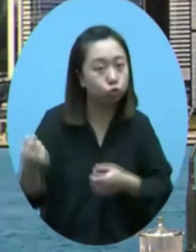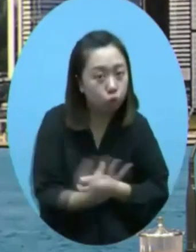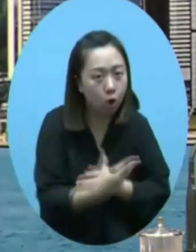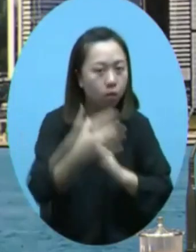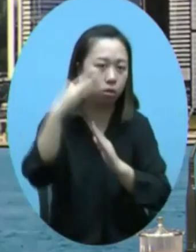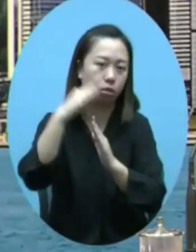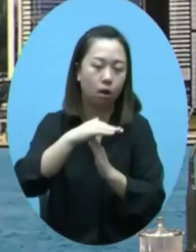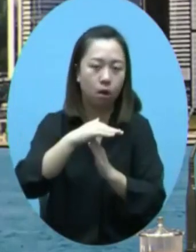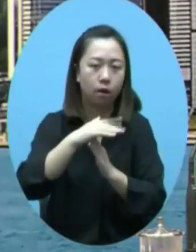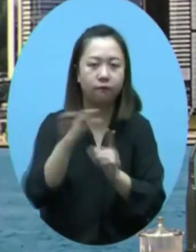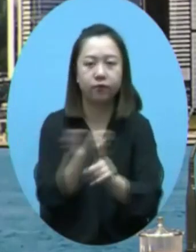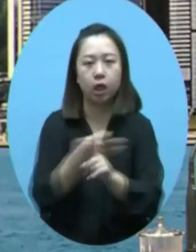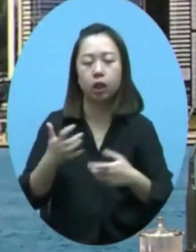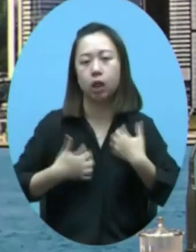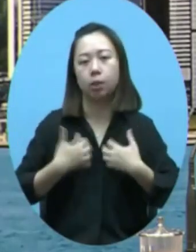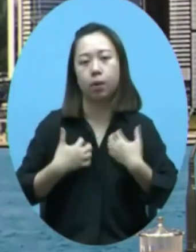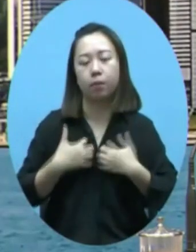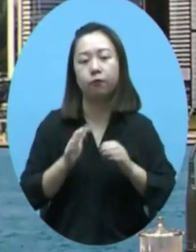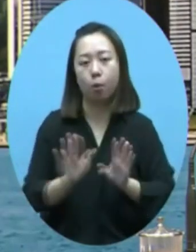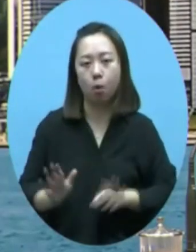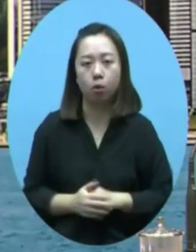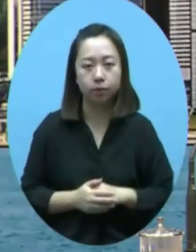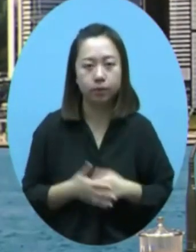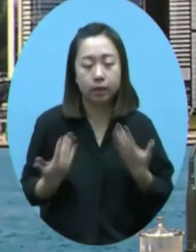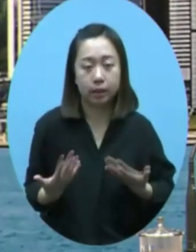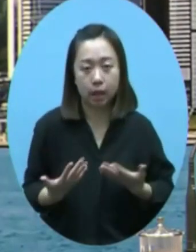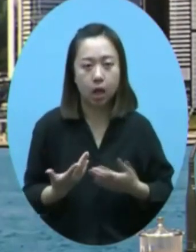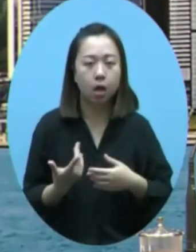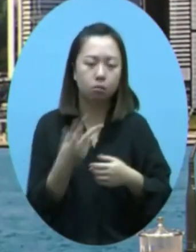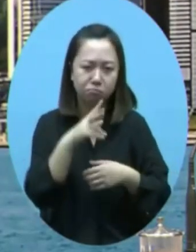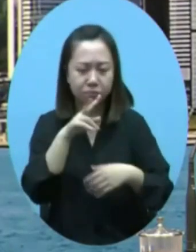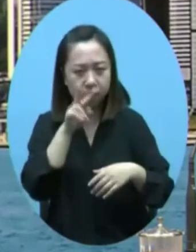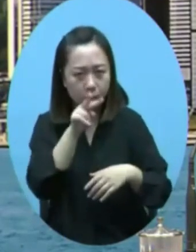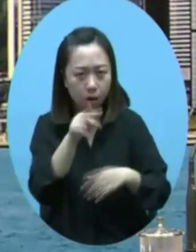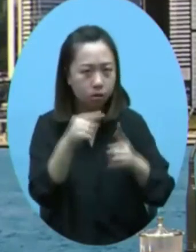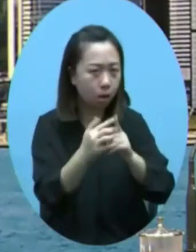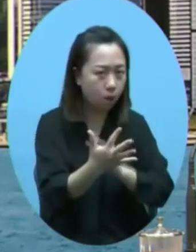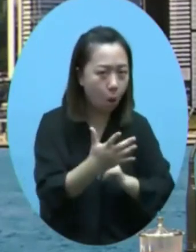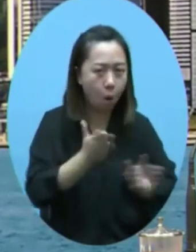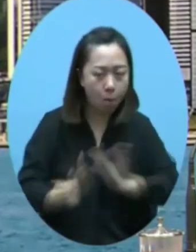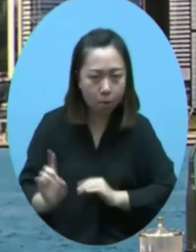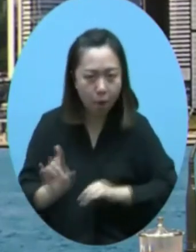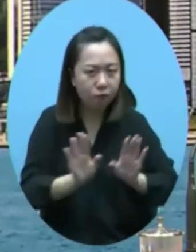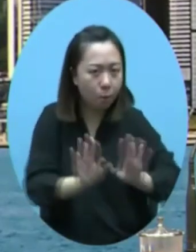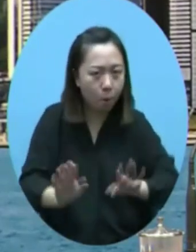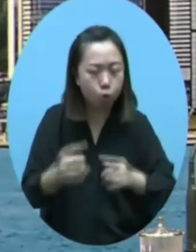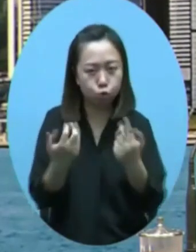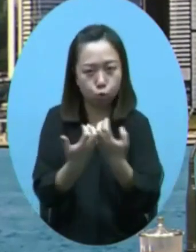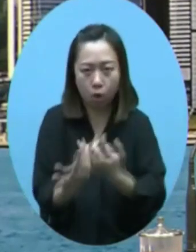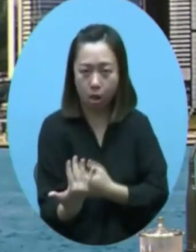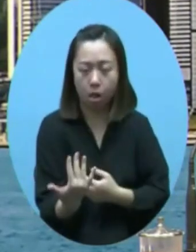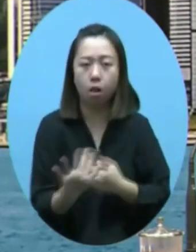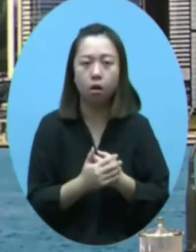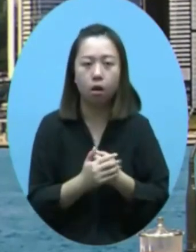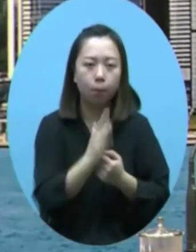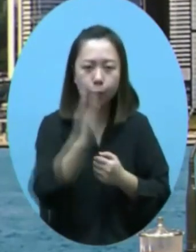we may suspend non-emergency services. We're currently review our manpower and the